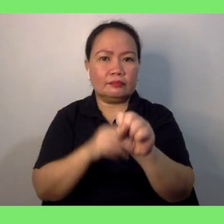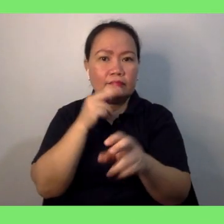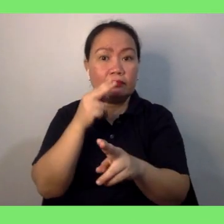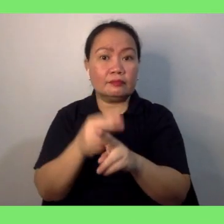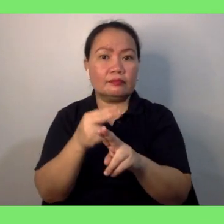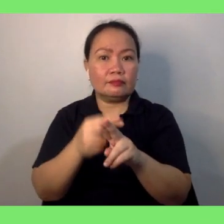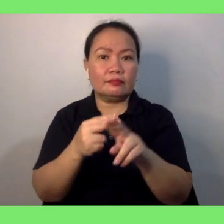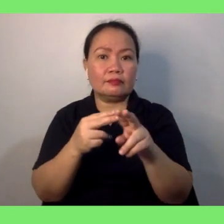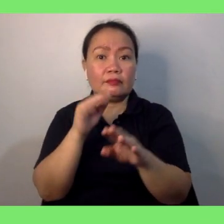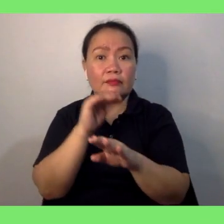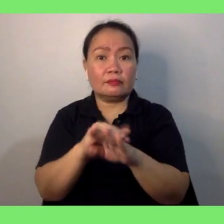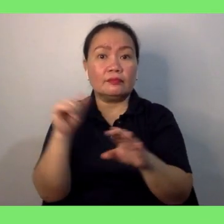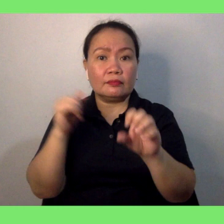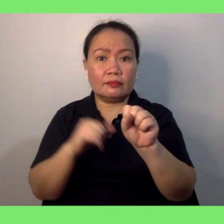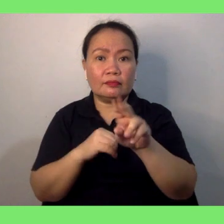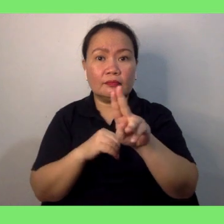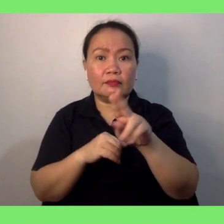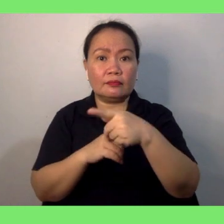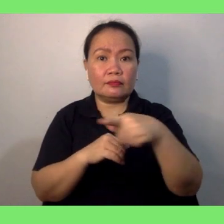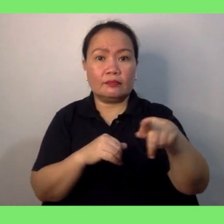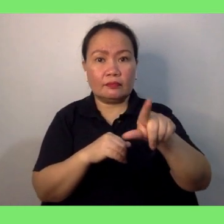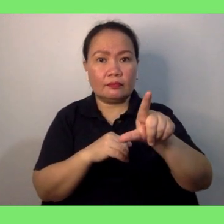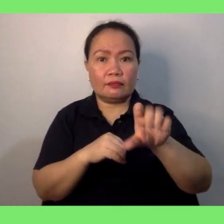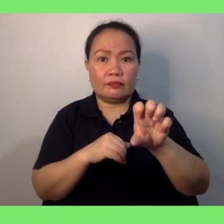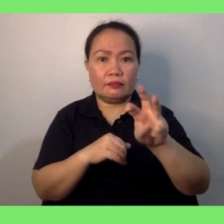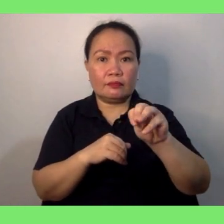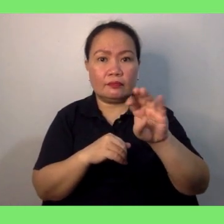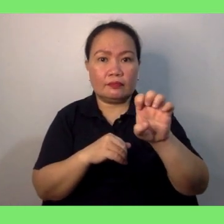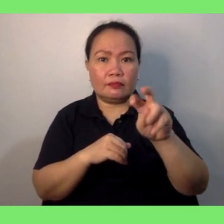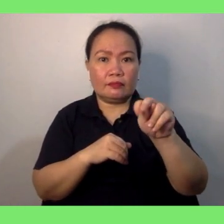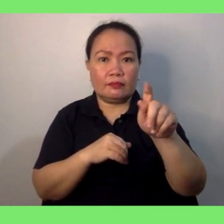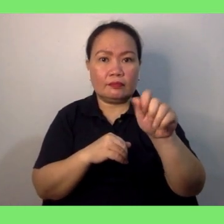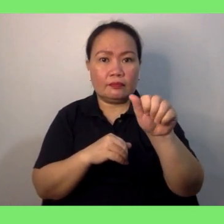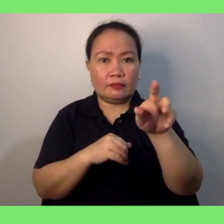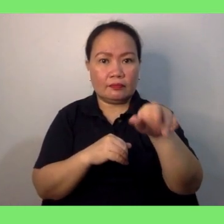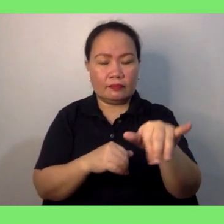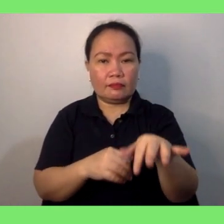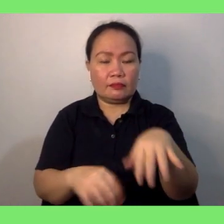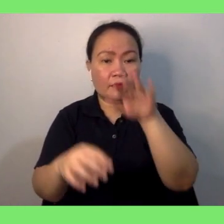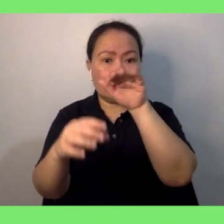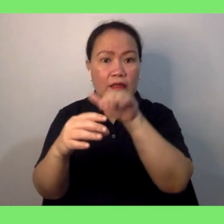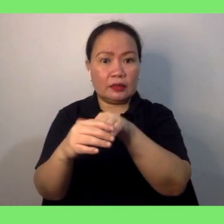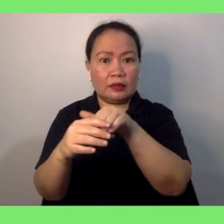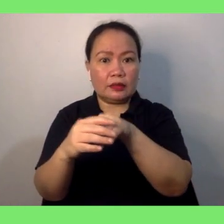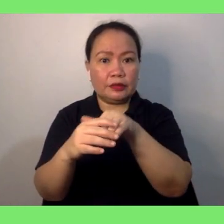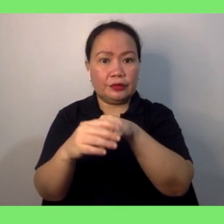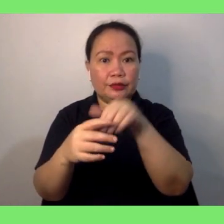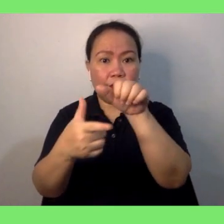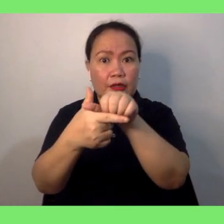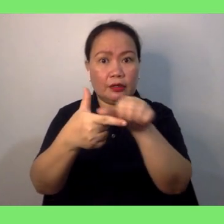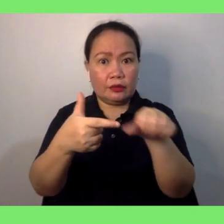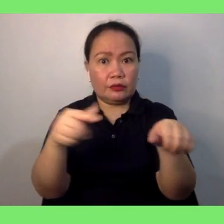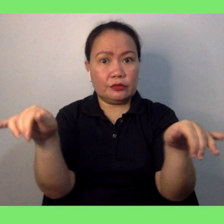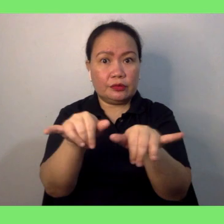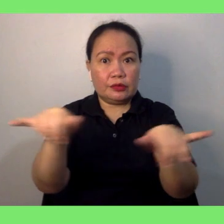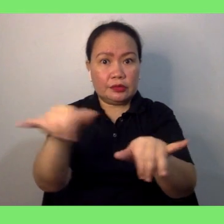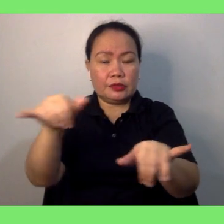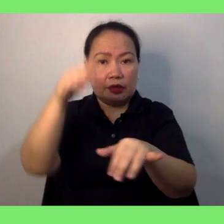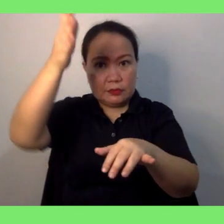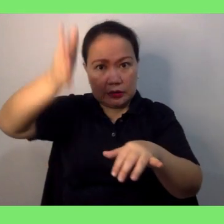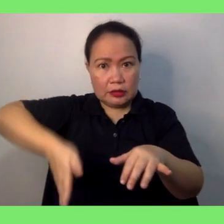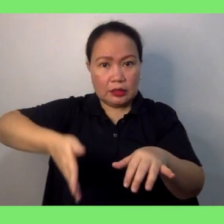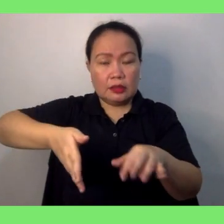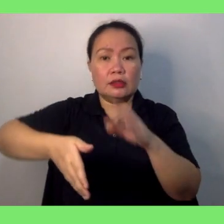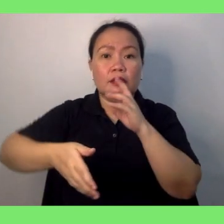natin doon kapag ang sum niya ay 180? That is supplementary. So, interior angles on the same side